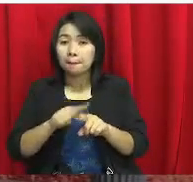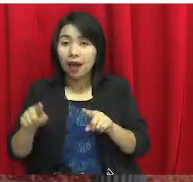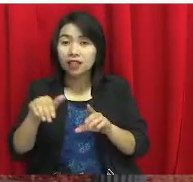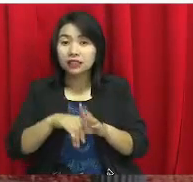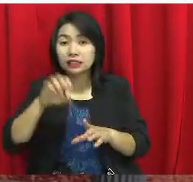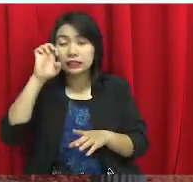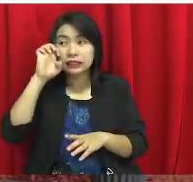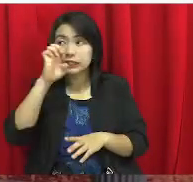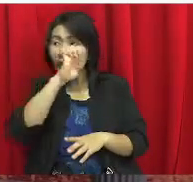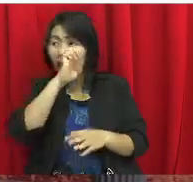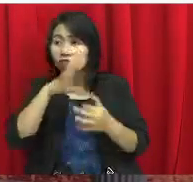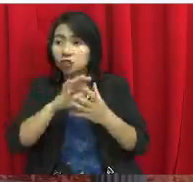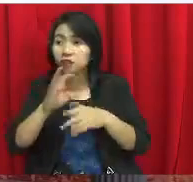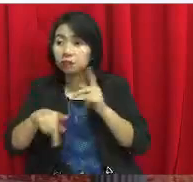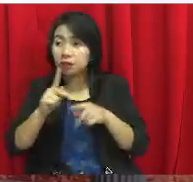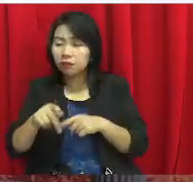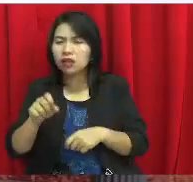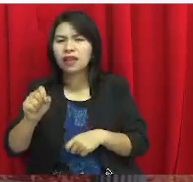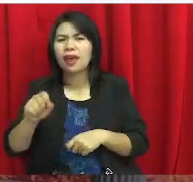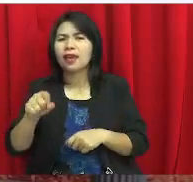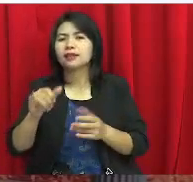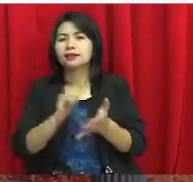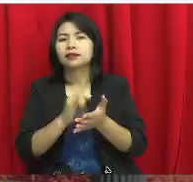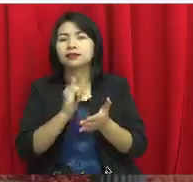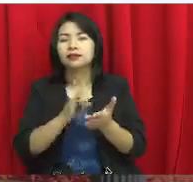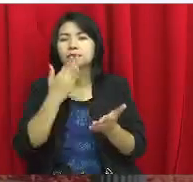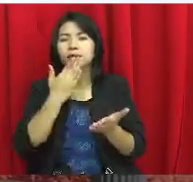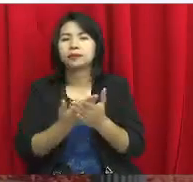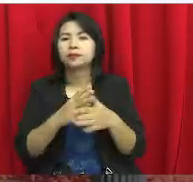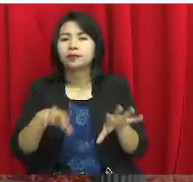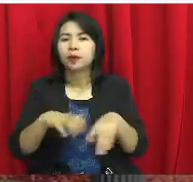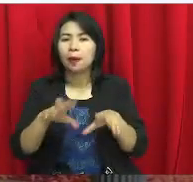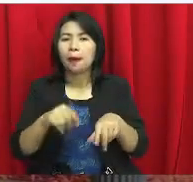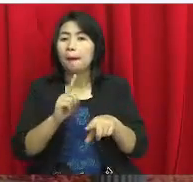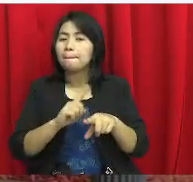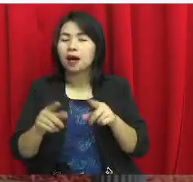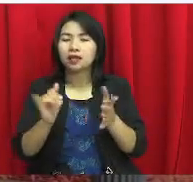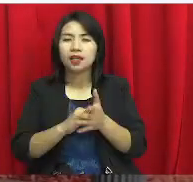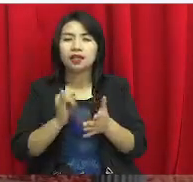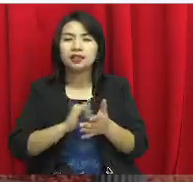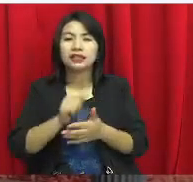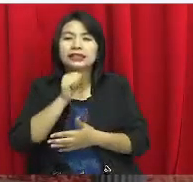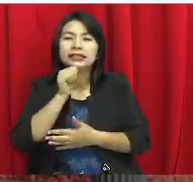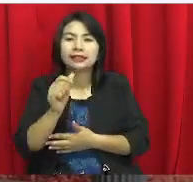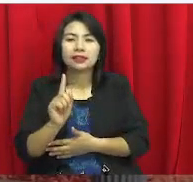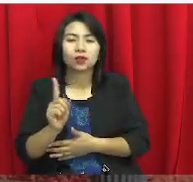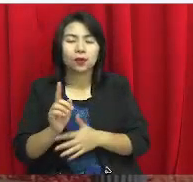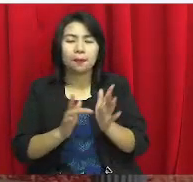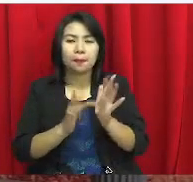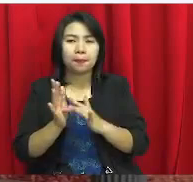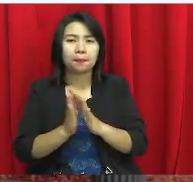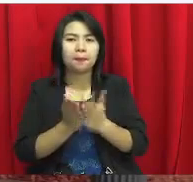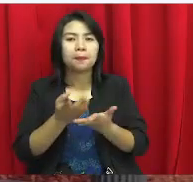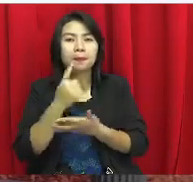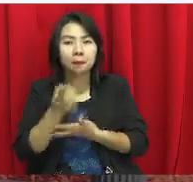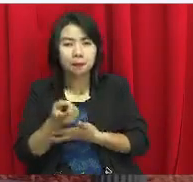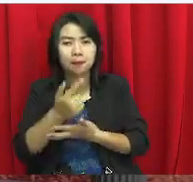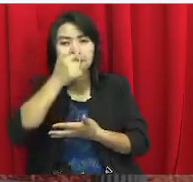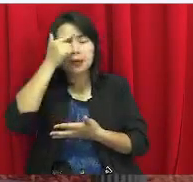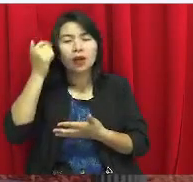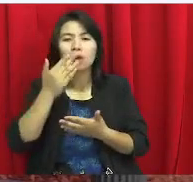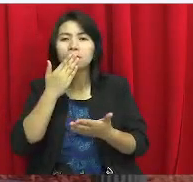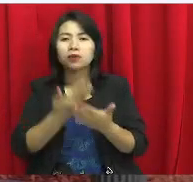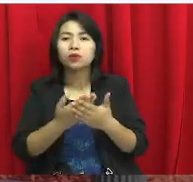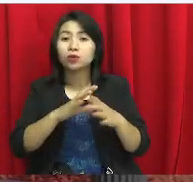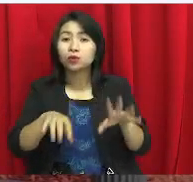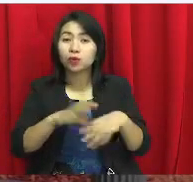we consider that good works? Yes, it can be good works. But it's not what the Bible is saying. Because the good works in the Bible, it should